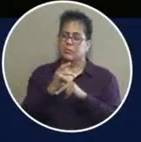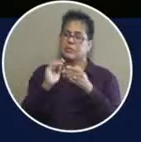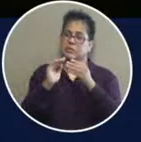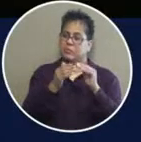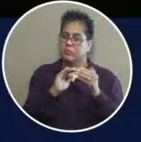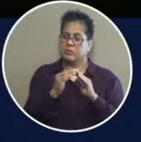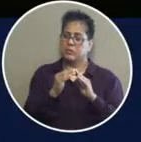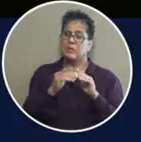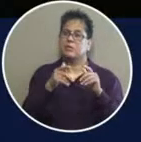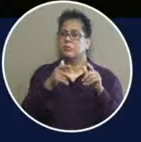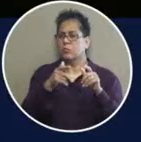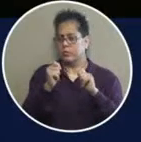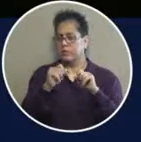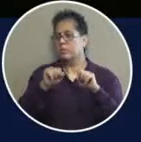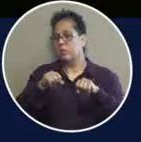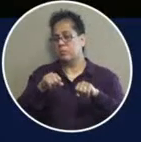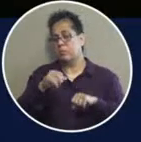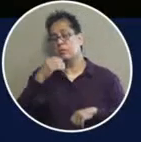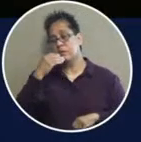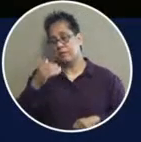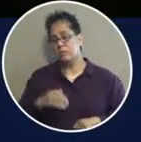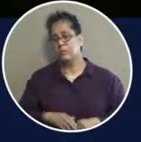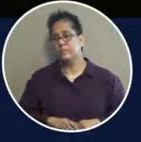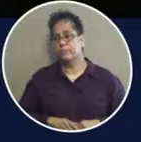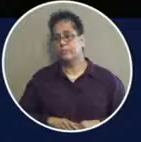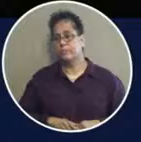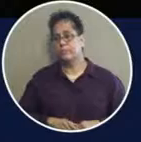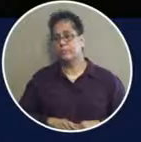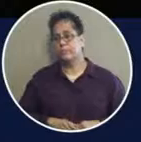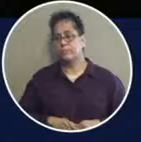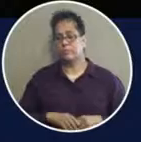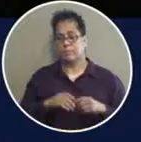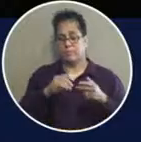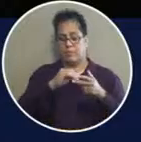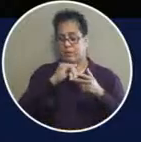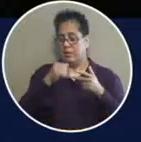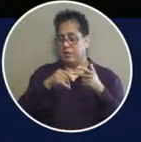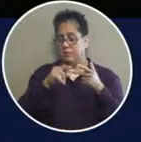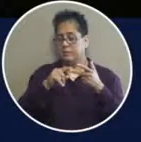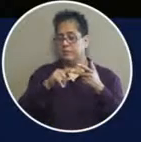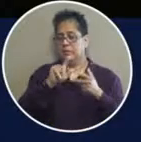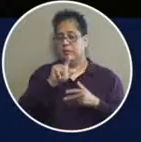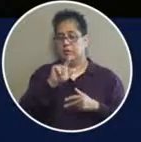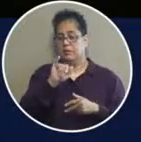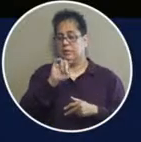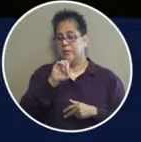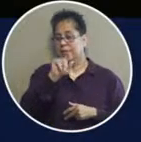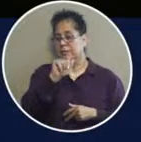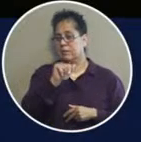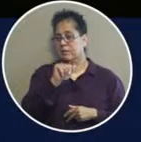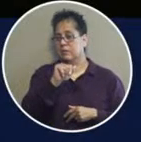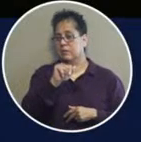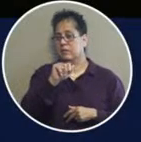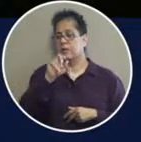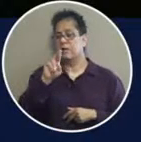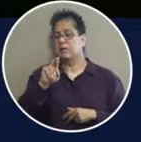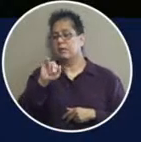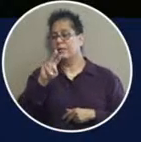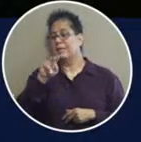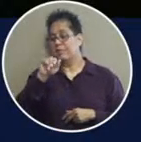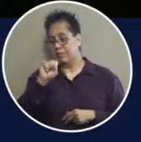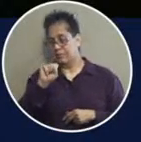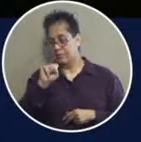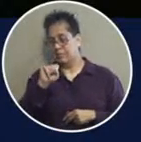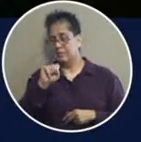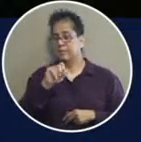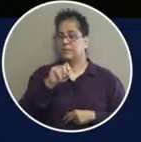community as quickly as possible. Thank you so much. Thank you. The final speaker is Ms. Linda Rivera, or I'm sorry, Linda Rivas.